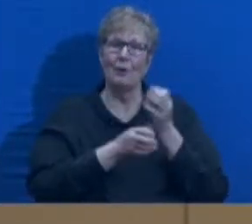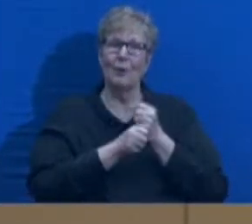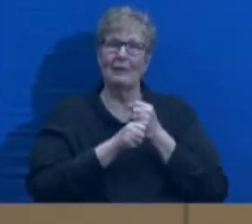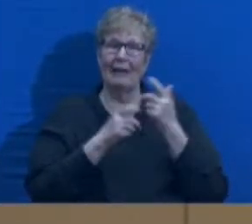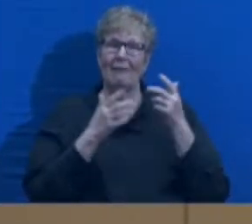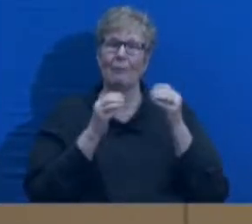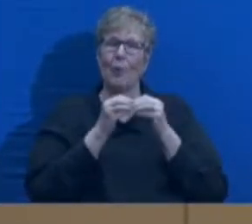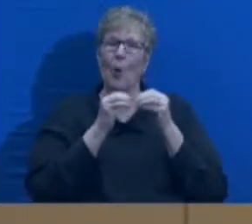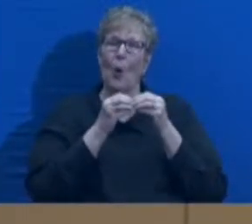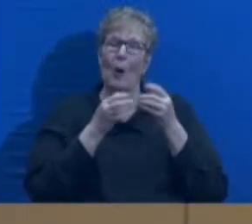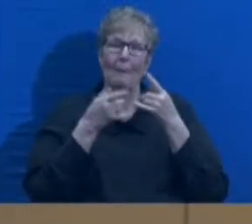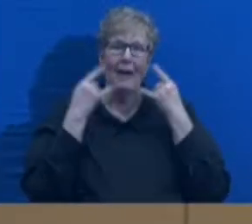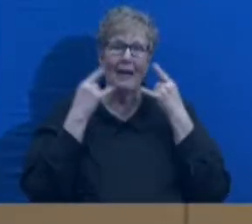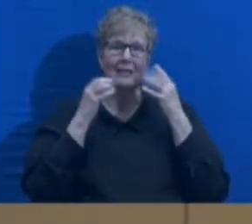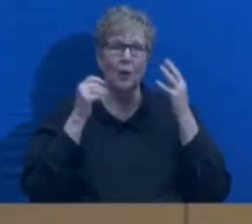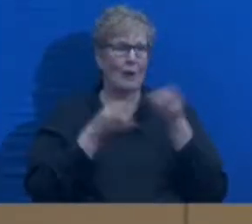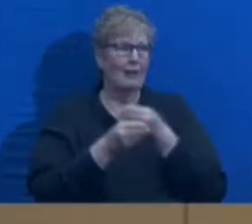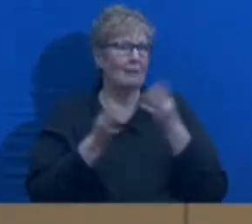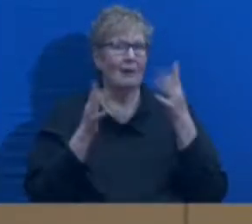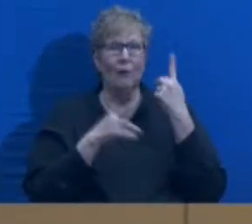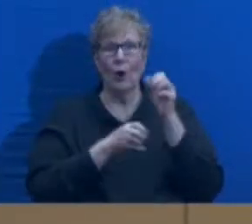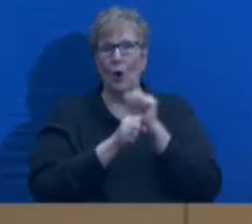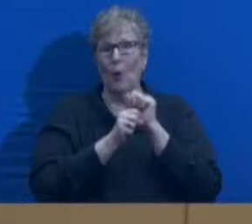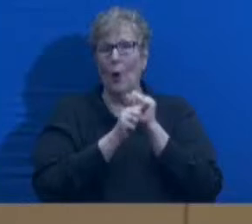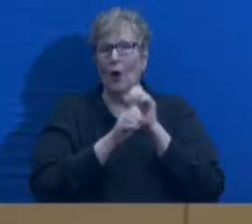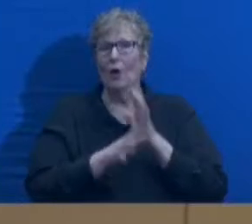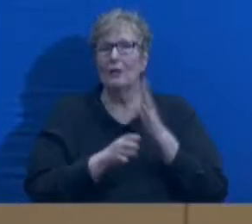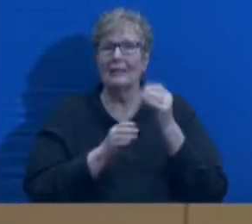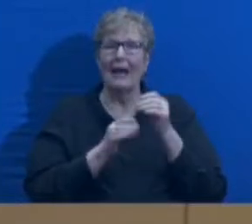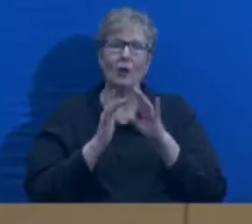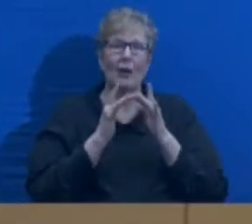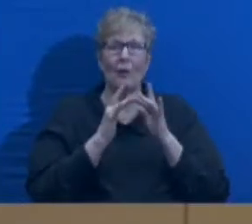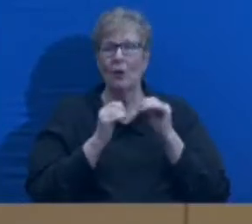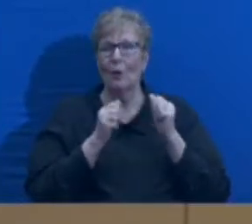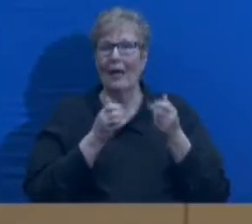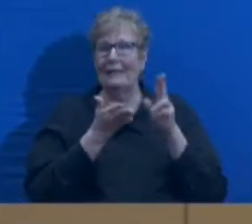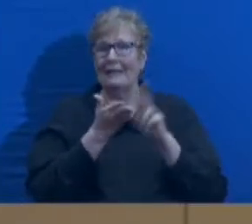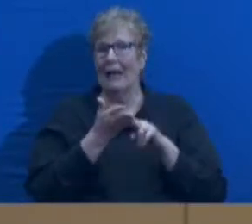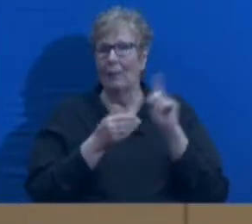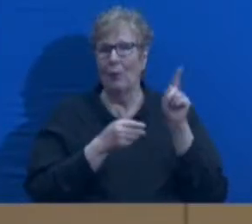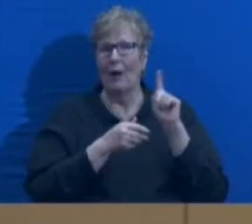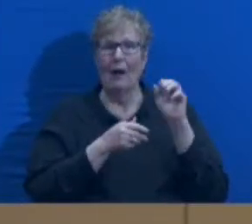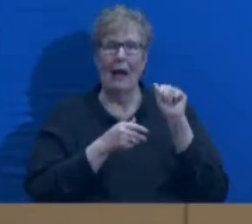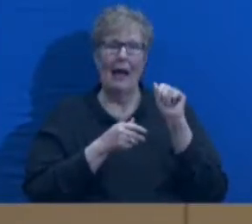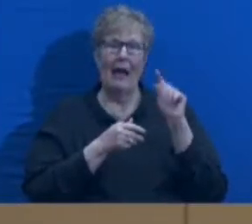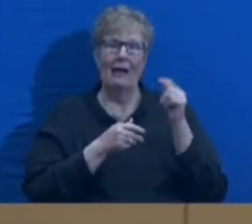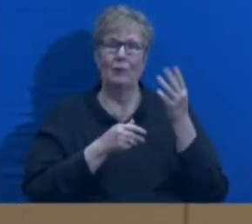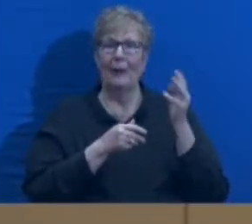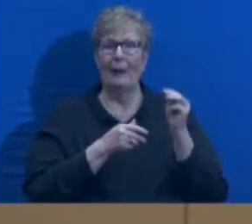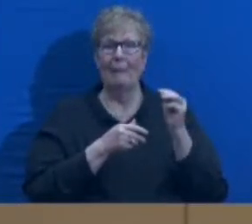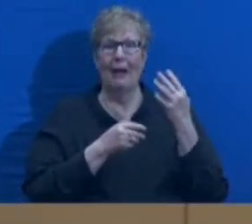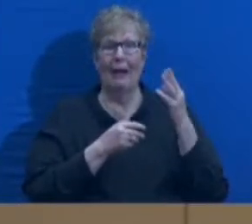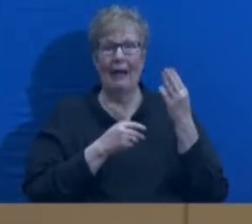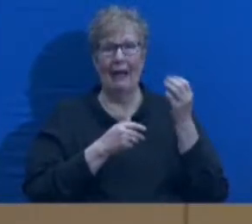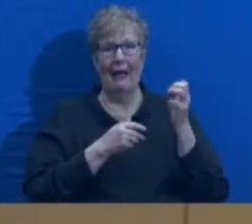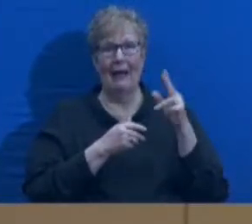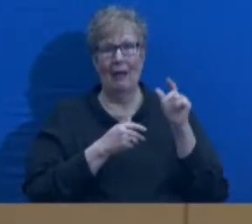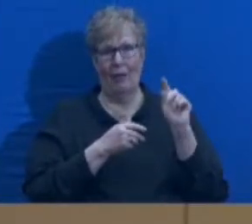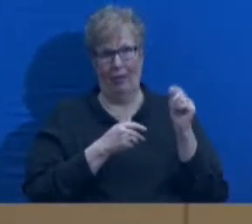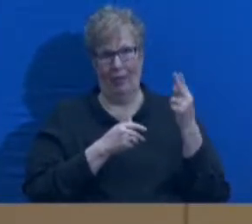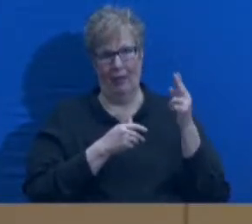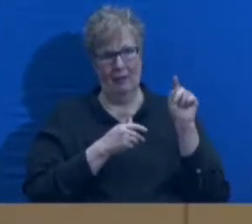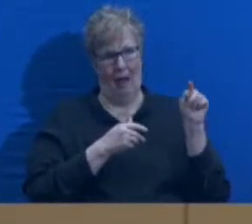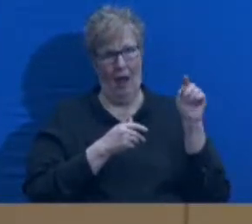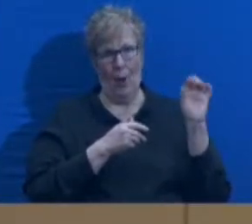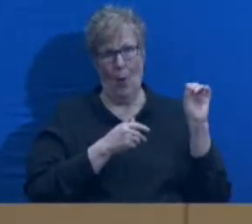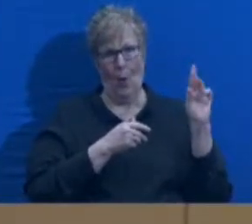larger supplies to distribute to your workers and your networks. You can sign up at atriumhealth.org. The